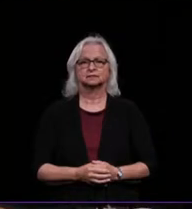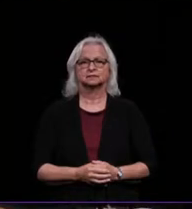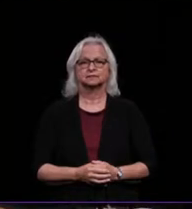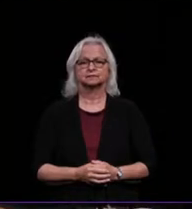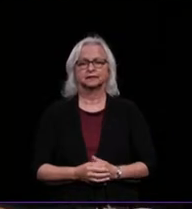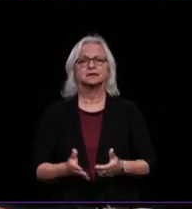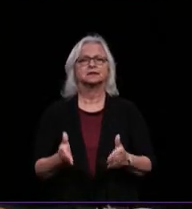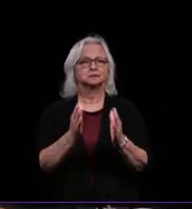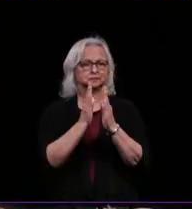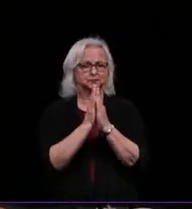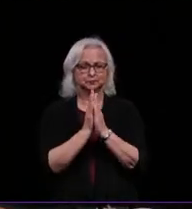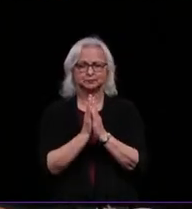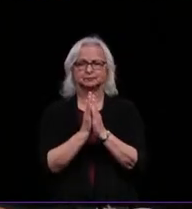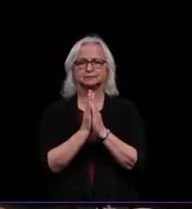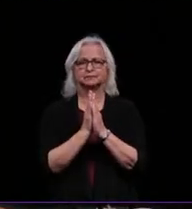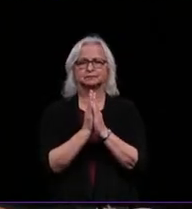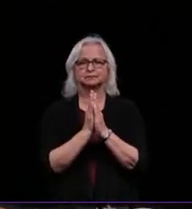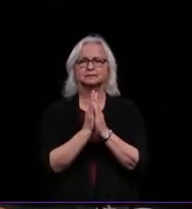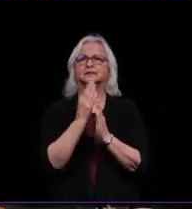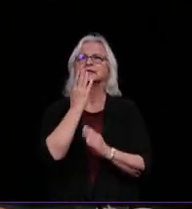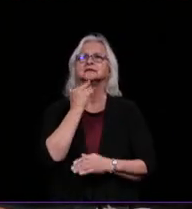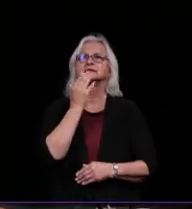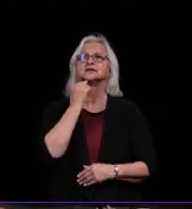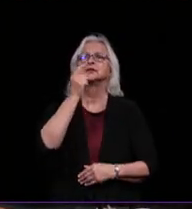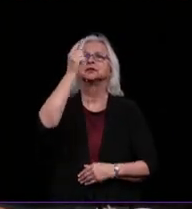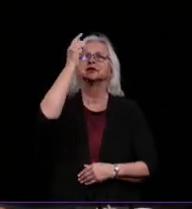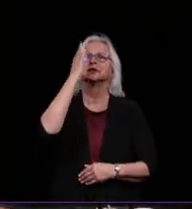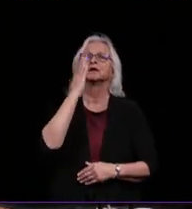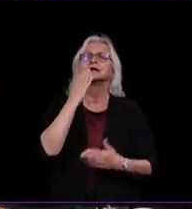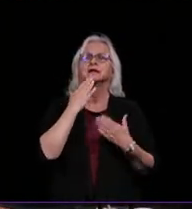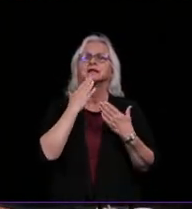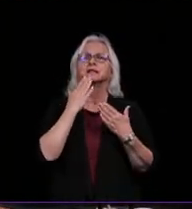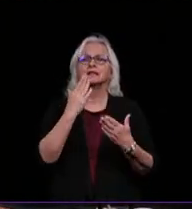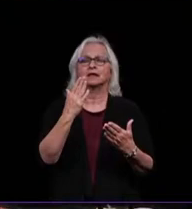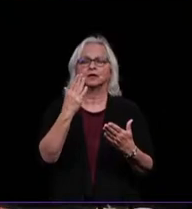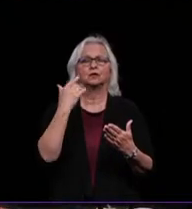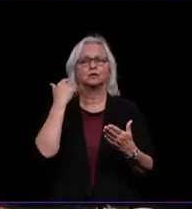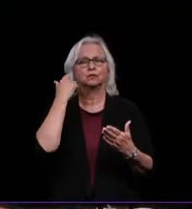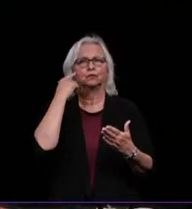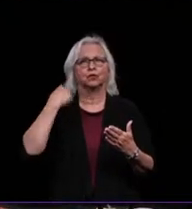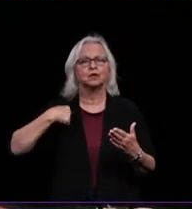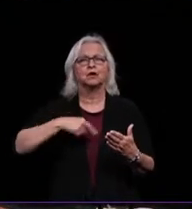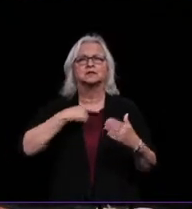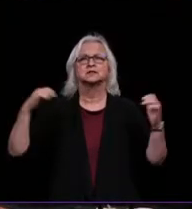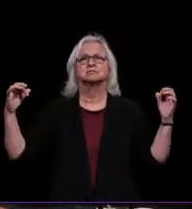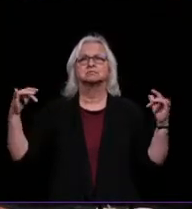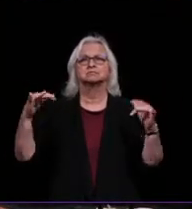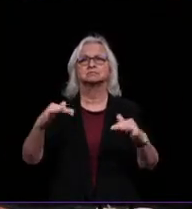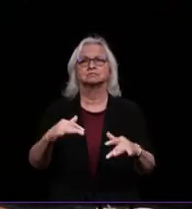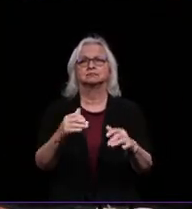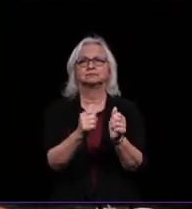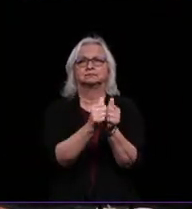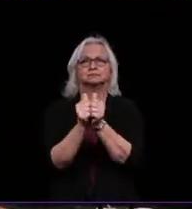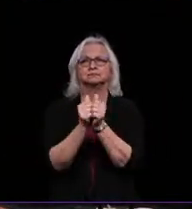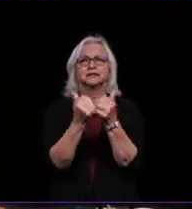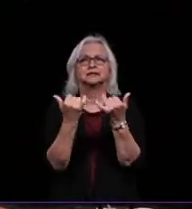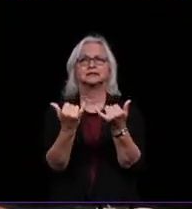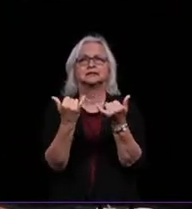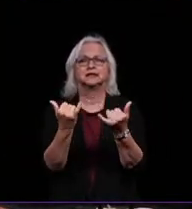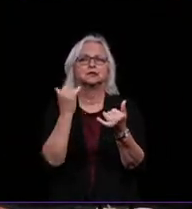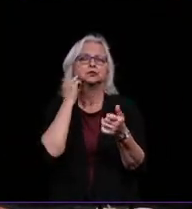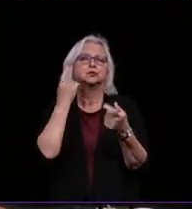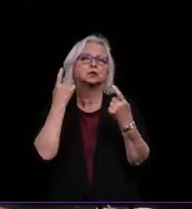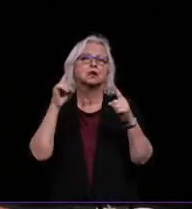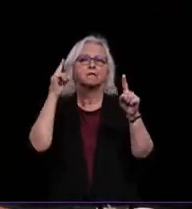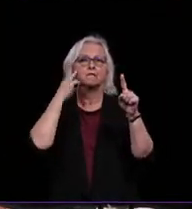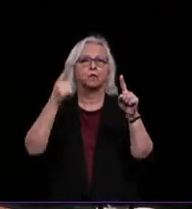Let us pray. Dear God, thank you for bringing us here today to celebrate the accomplishments of this graduating